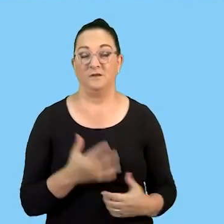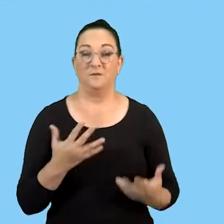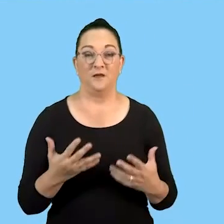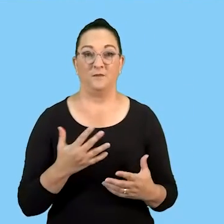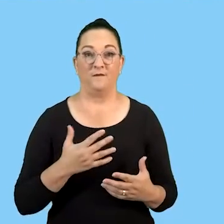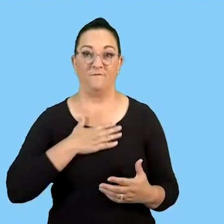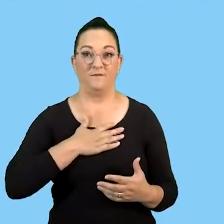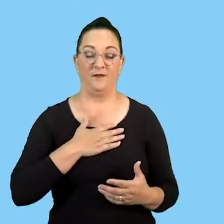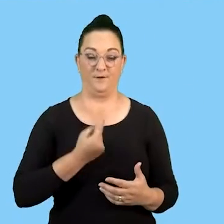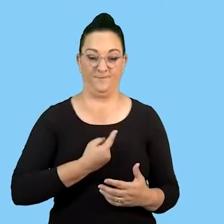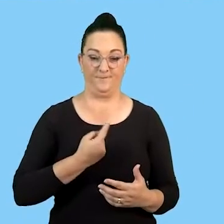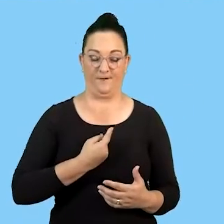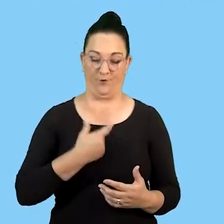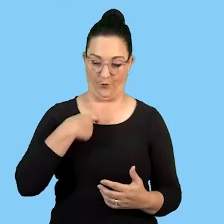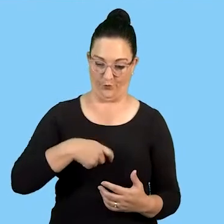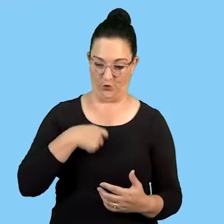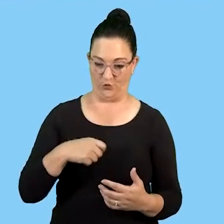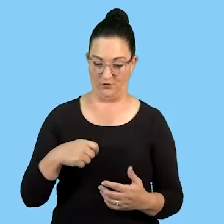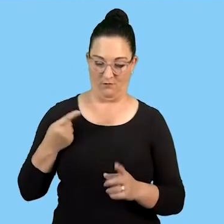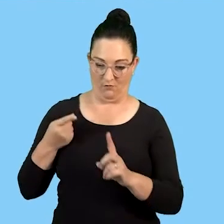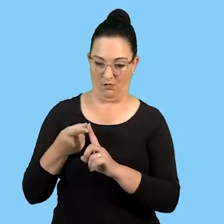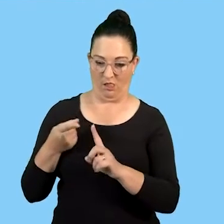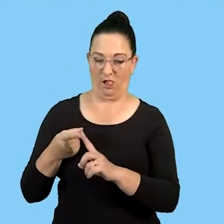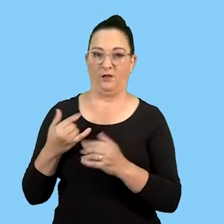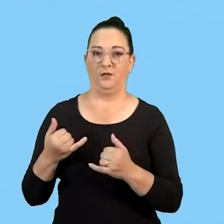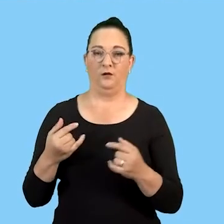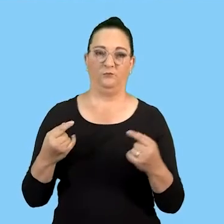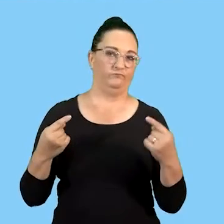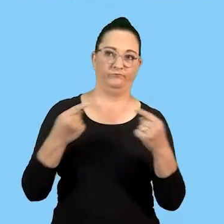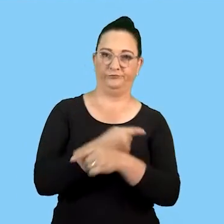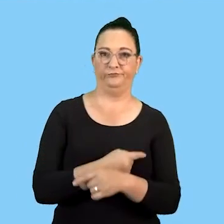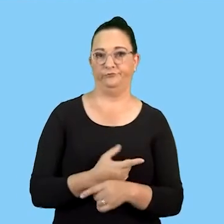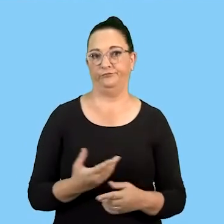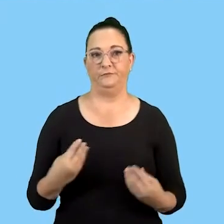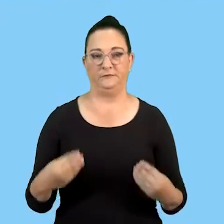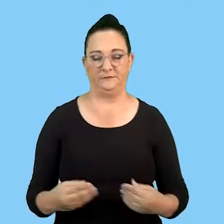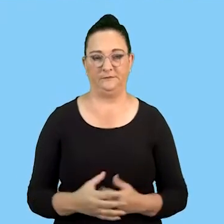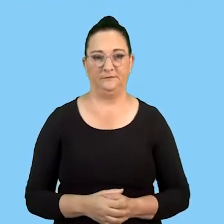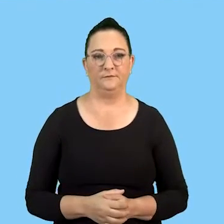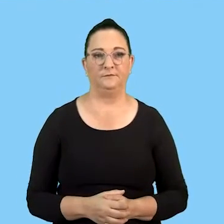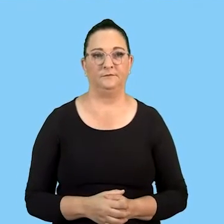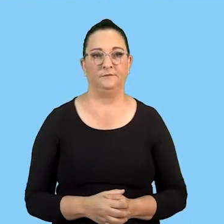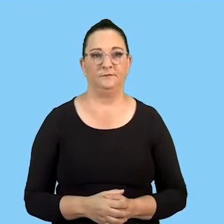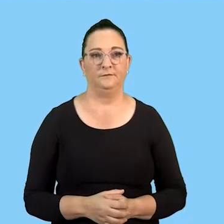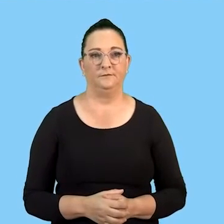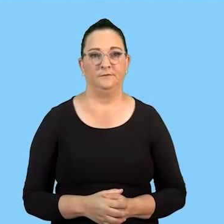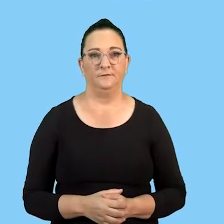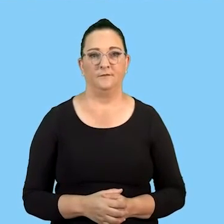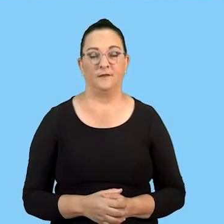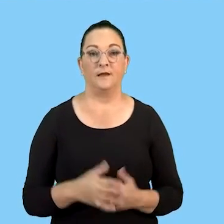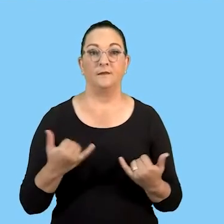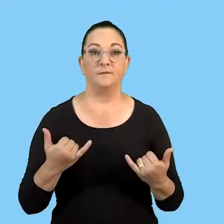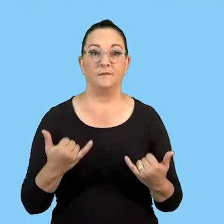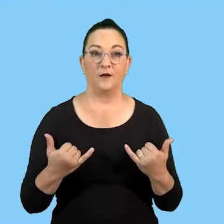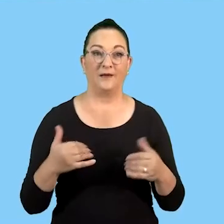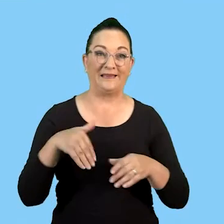you don't find yourself distracted by your personal objectives. We still continue with the causes of conflict in